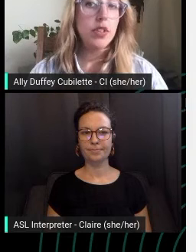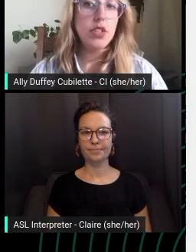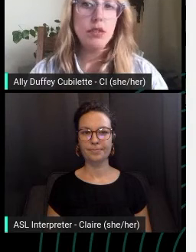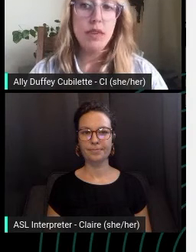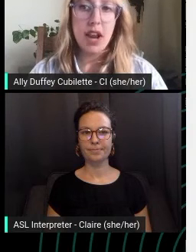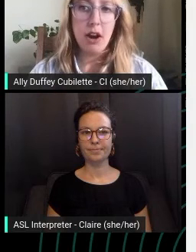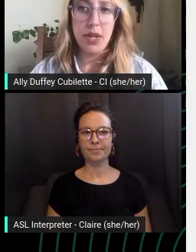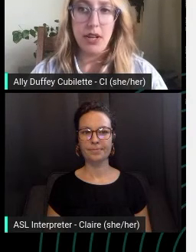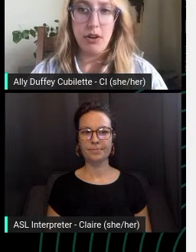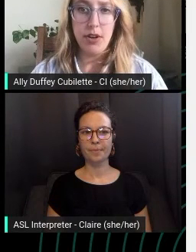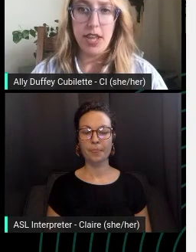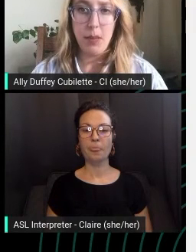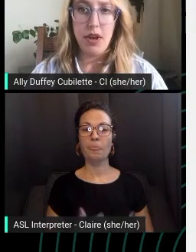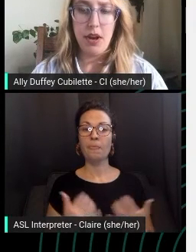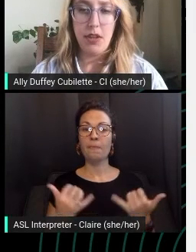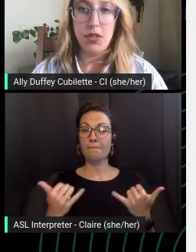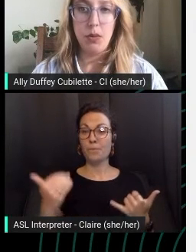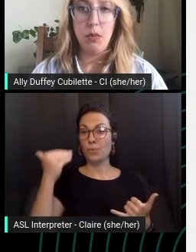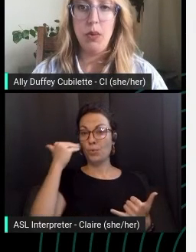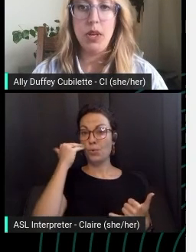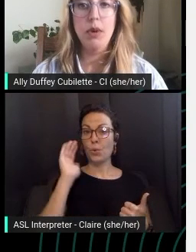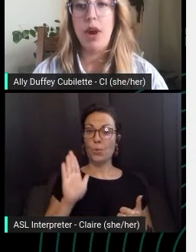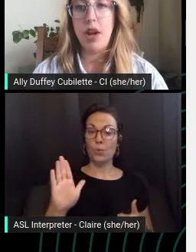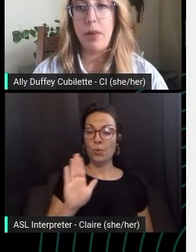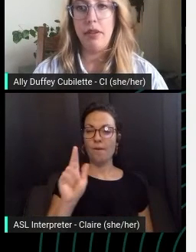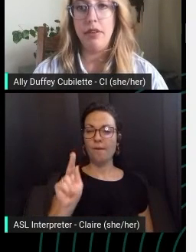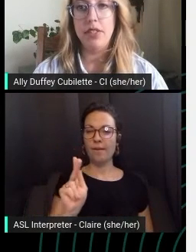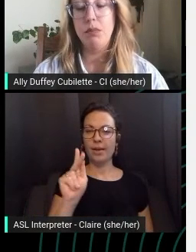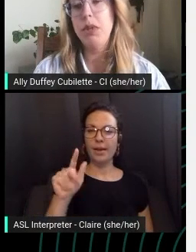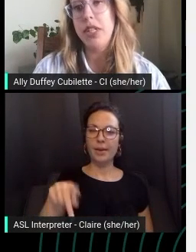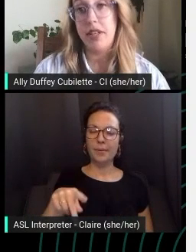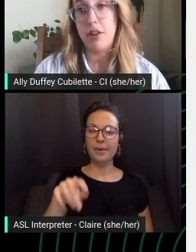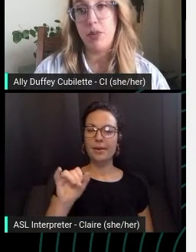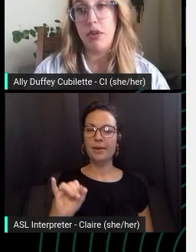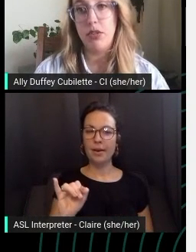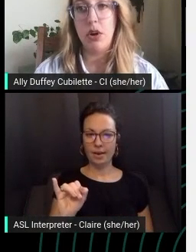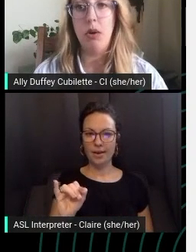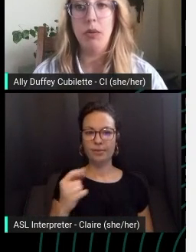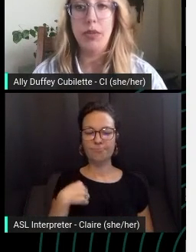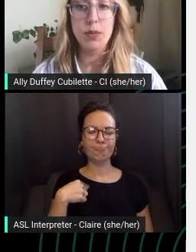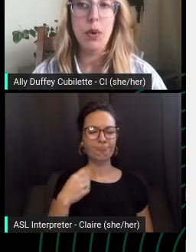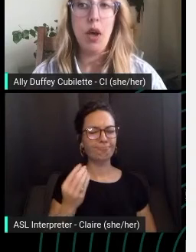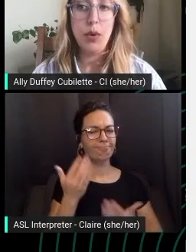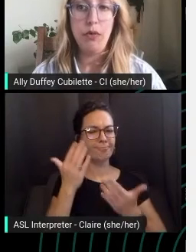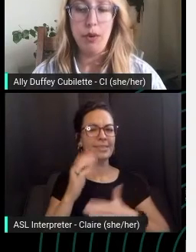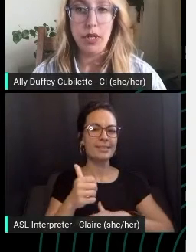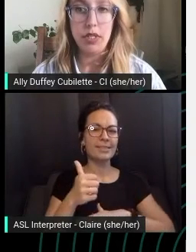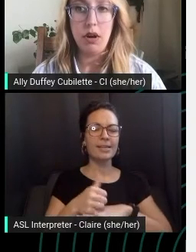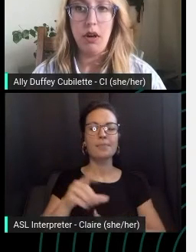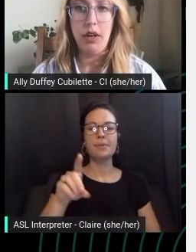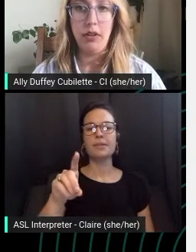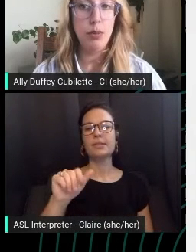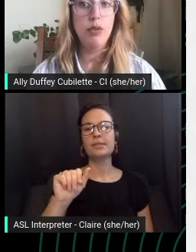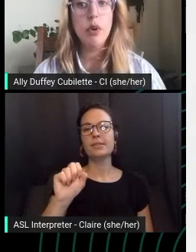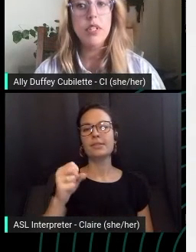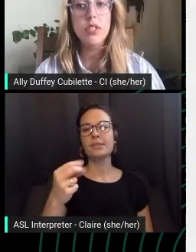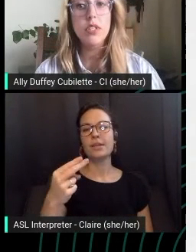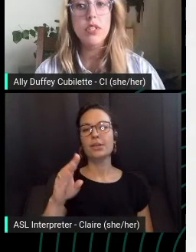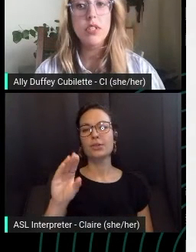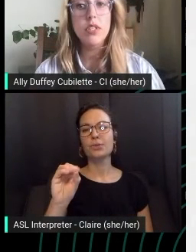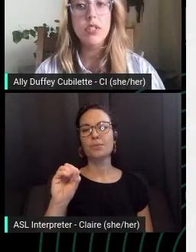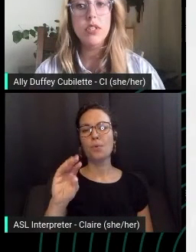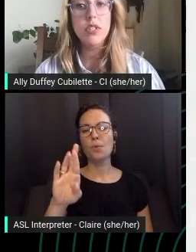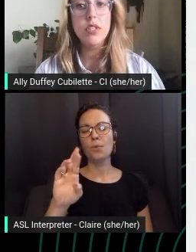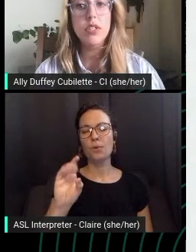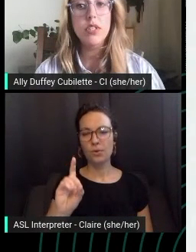Finally, once you've narrowed in on your KPIs, we would recommend building a dashboard. So this will help you focus on the performance